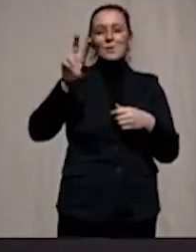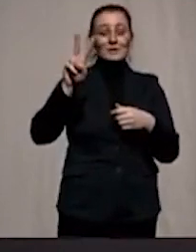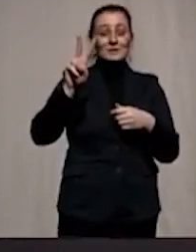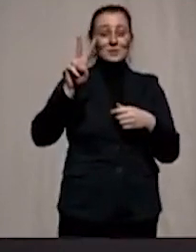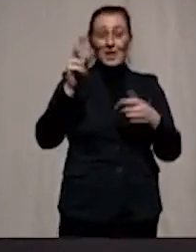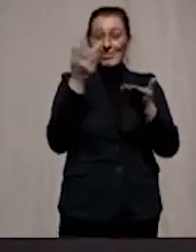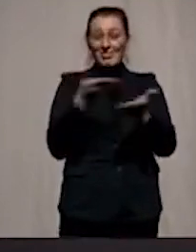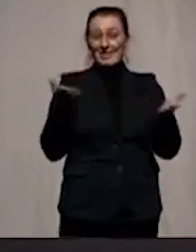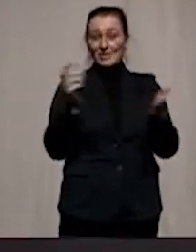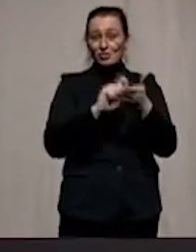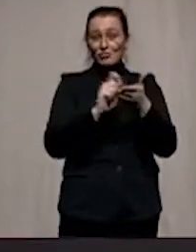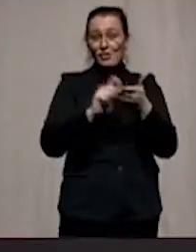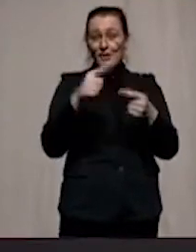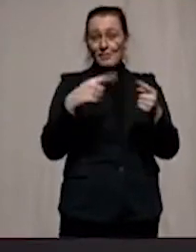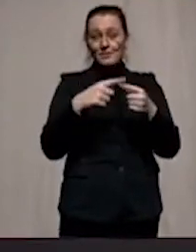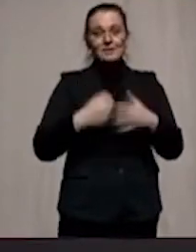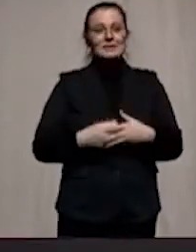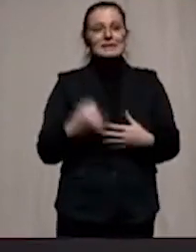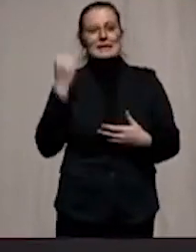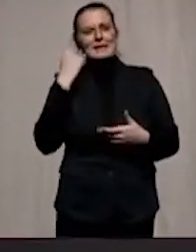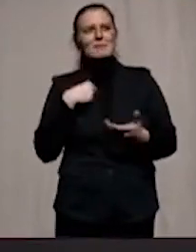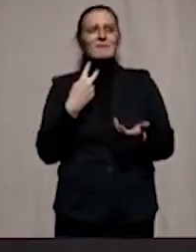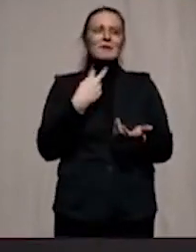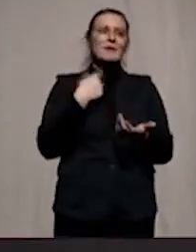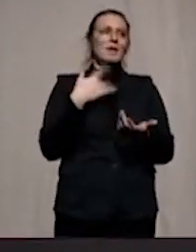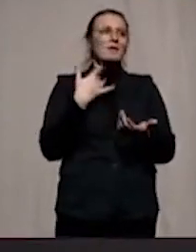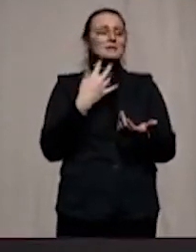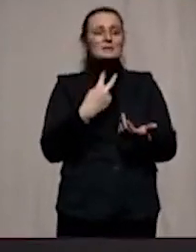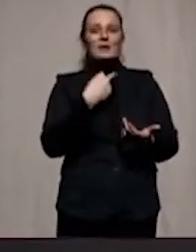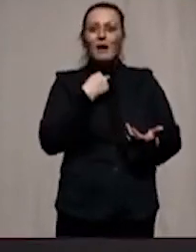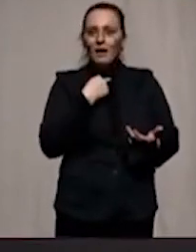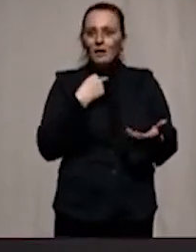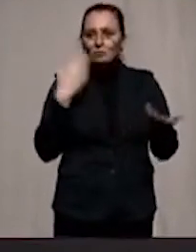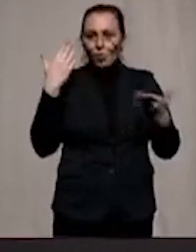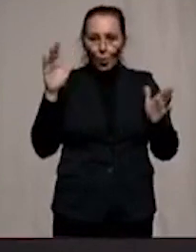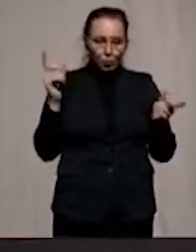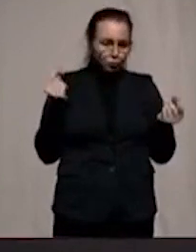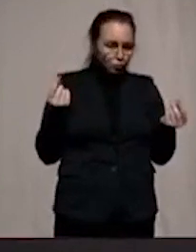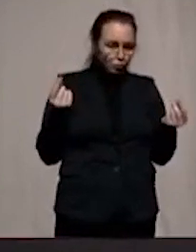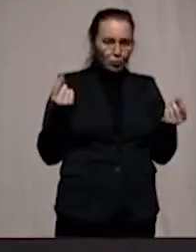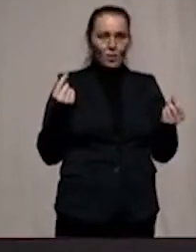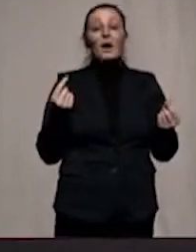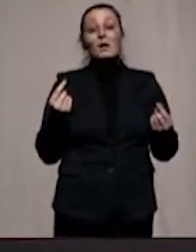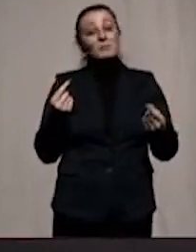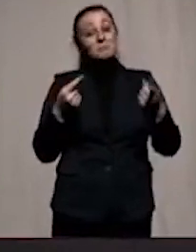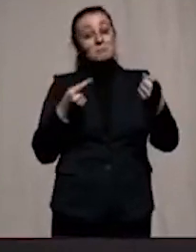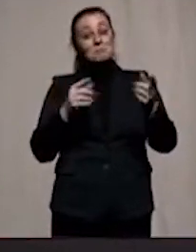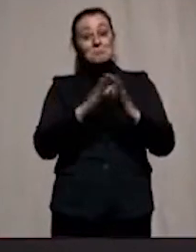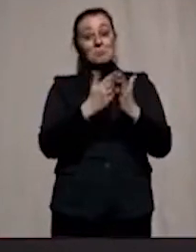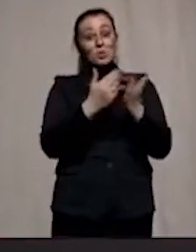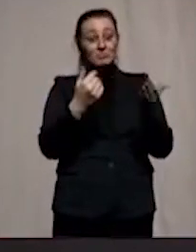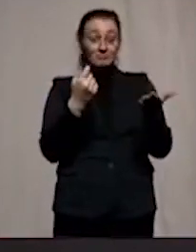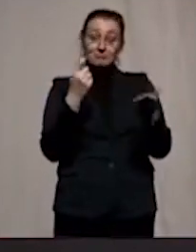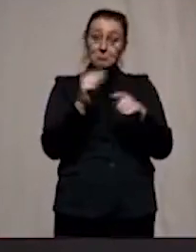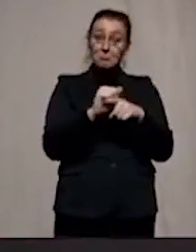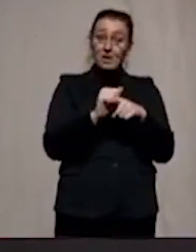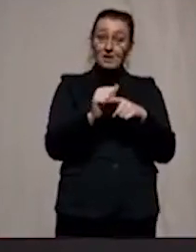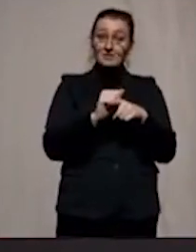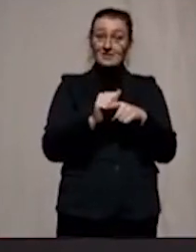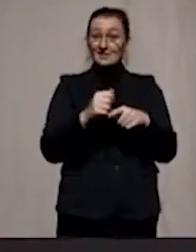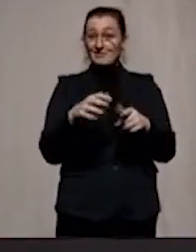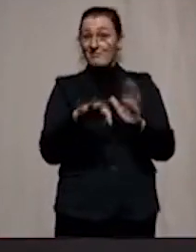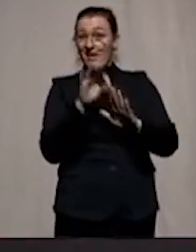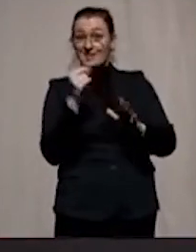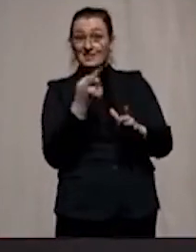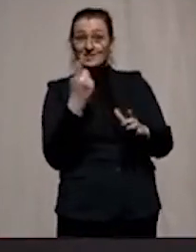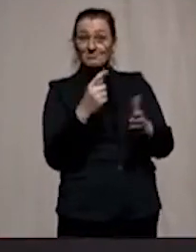write and I'm trying to write a song, then I'll be like, what if I just do some writing practice first? And then I'll find something to write about, and then maybe I can get some feelings